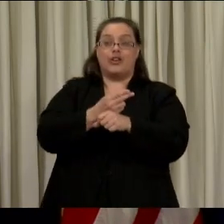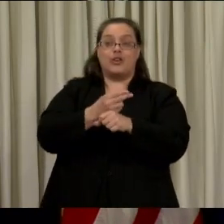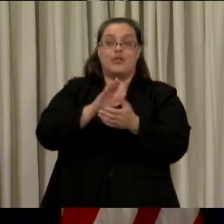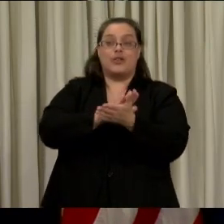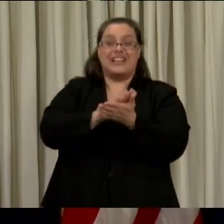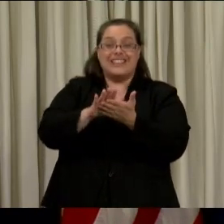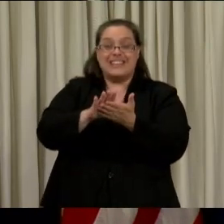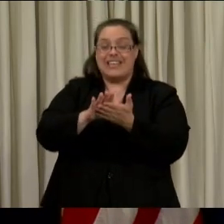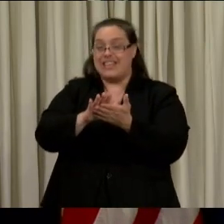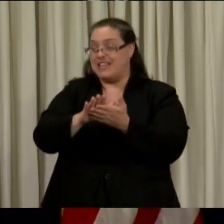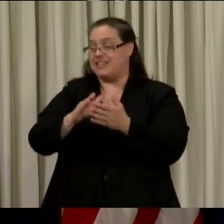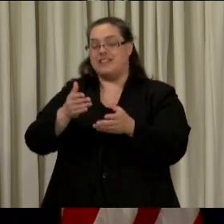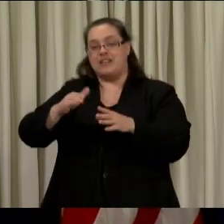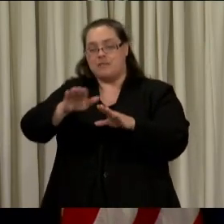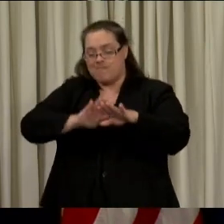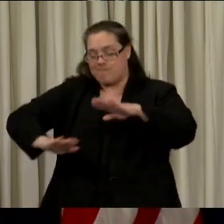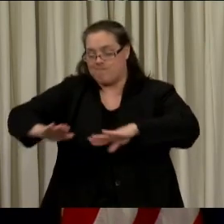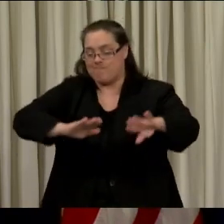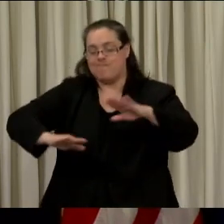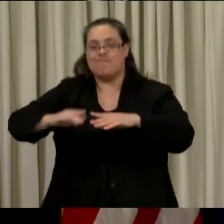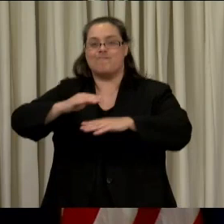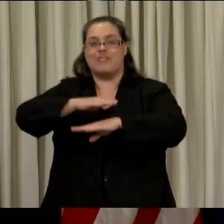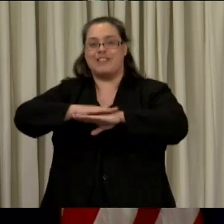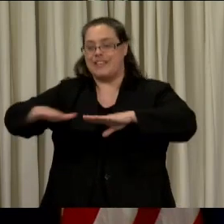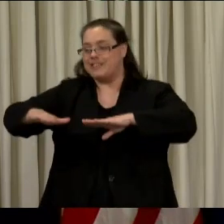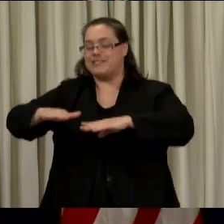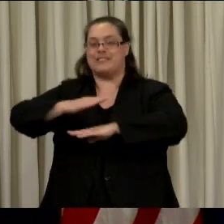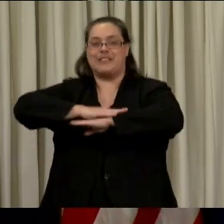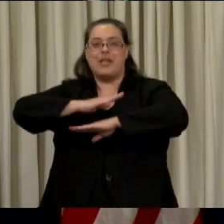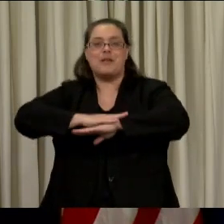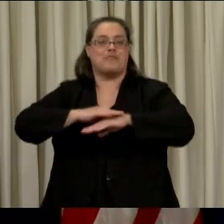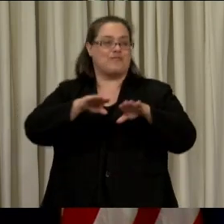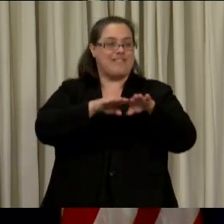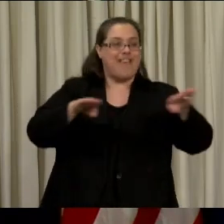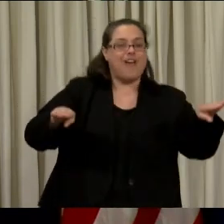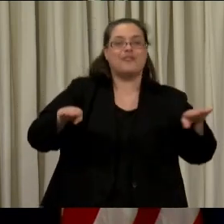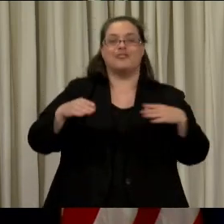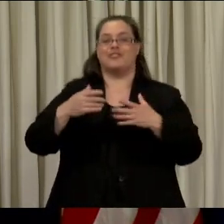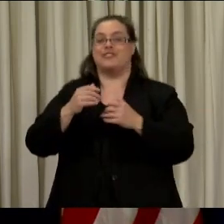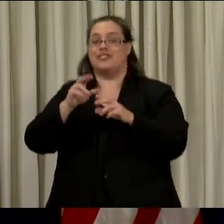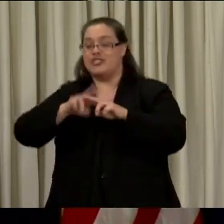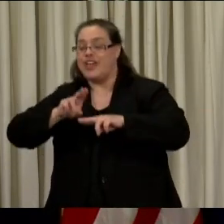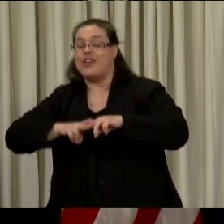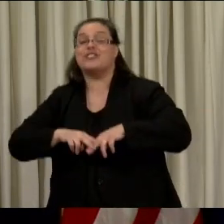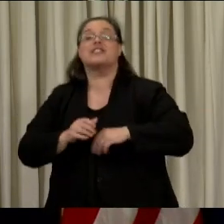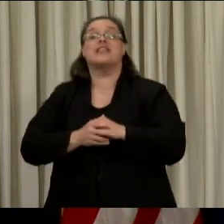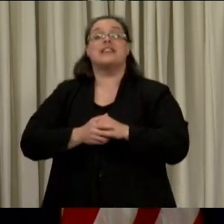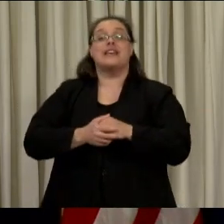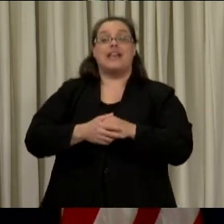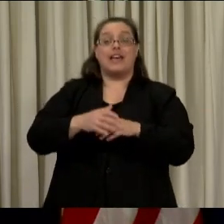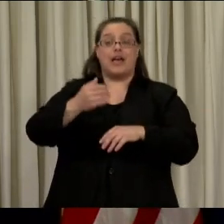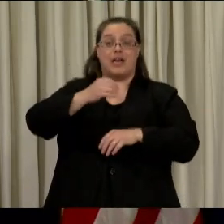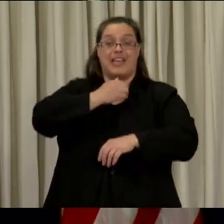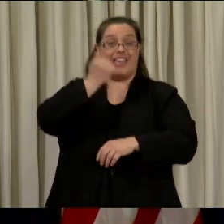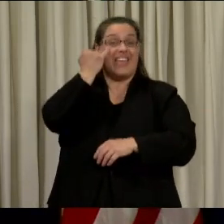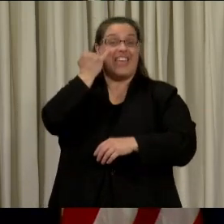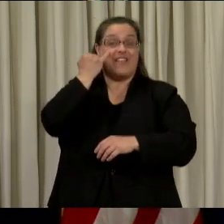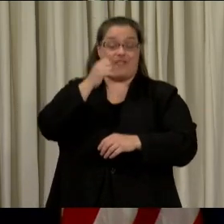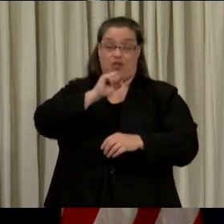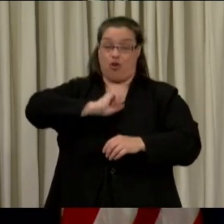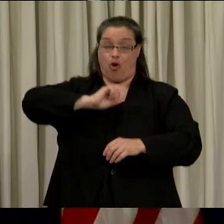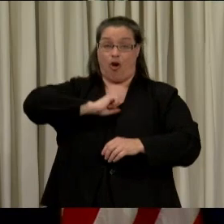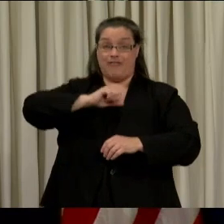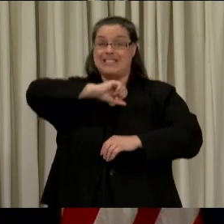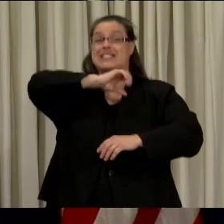your elbow, and if you use a tissue, throw it away immediately. And if you're sick, please stay home. Call your doctor or consult